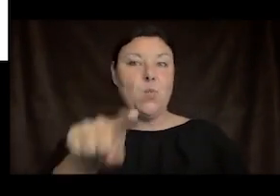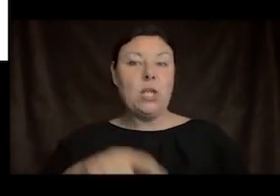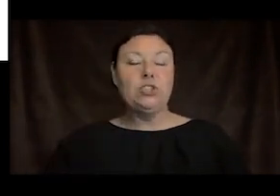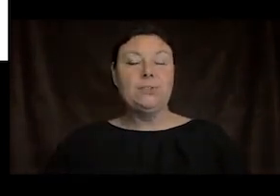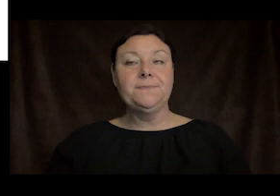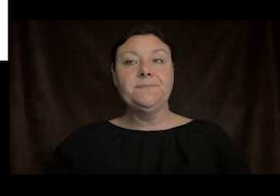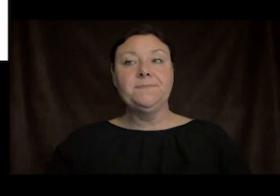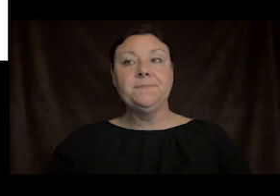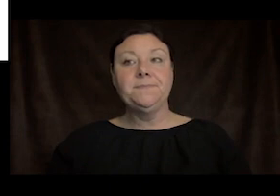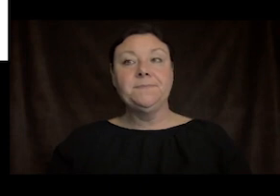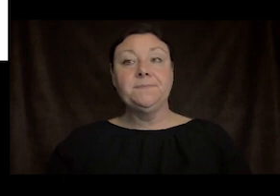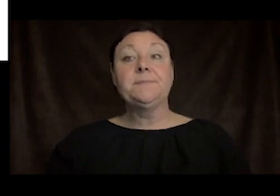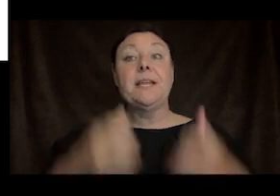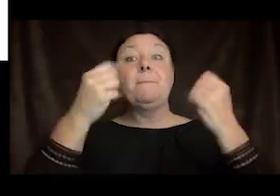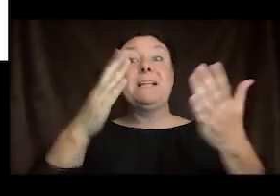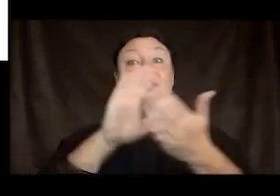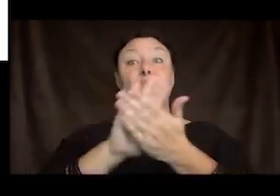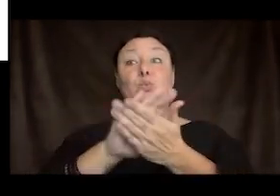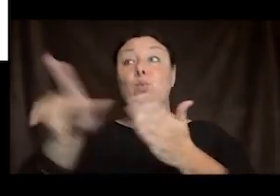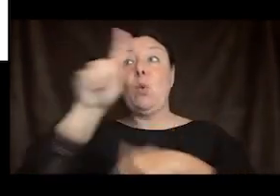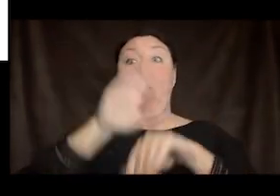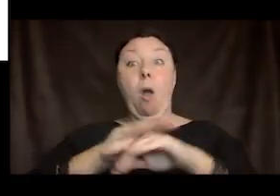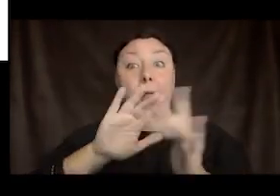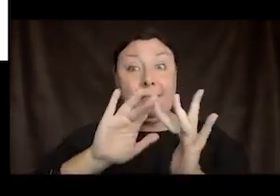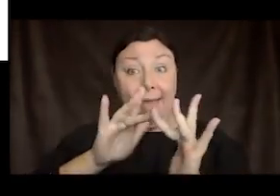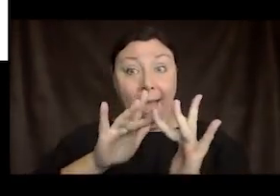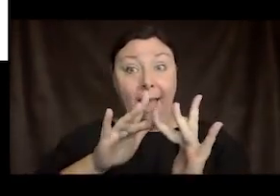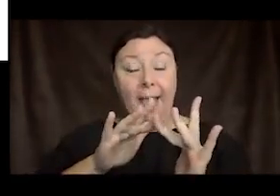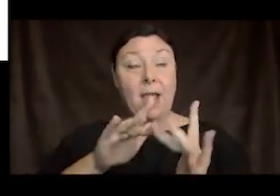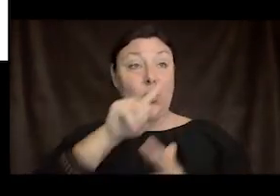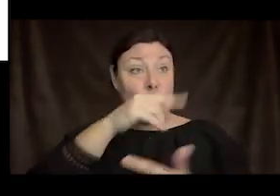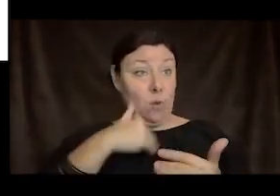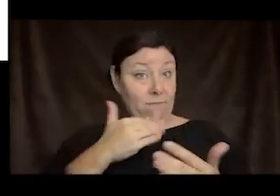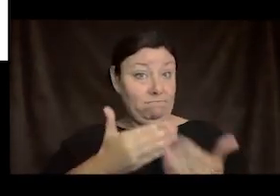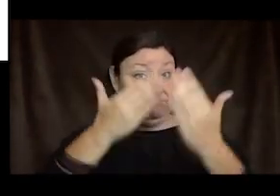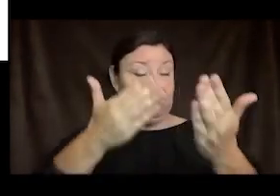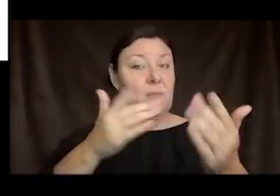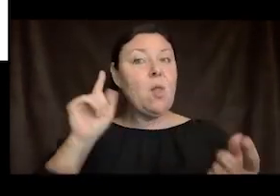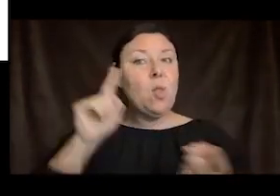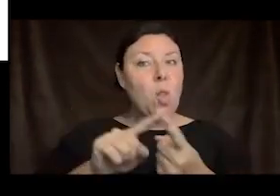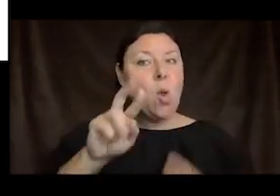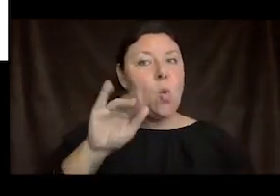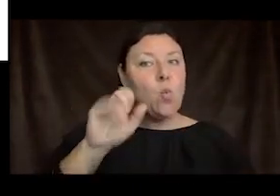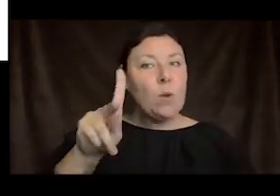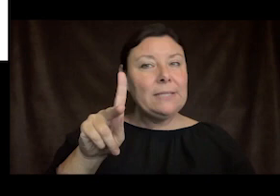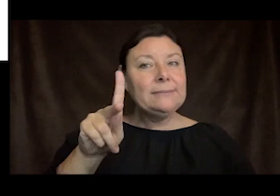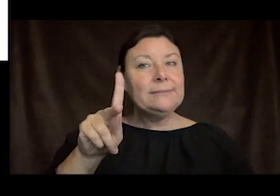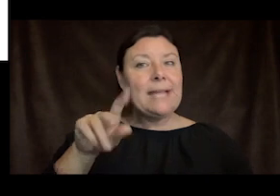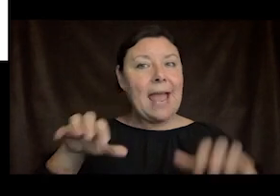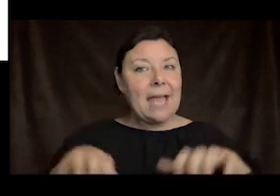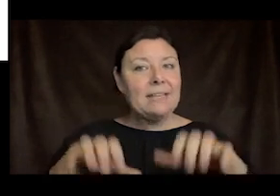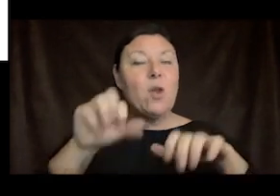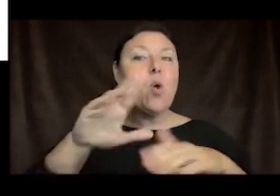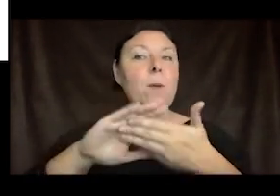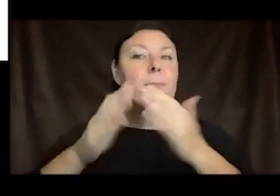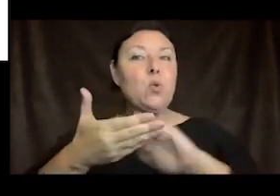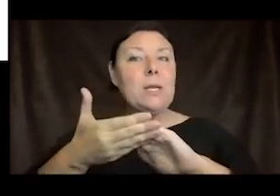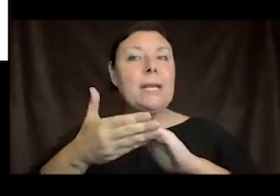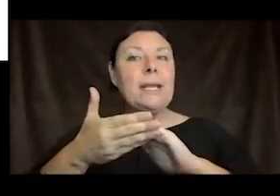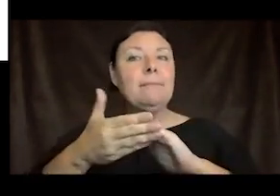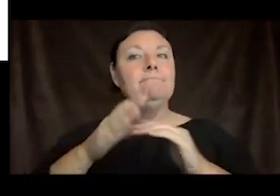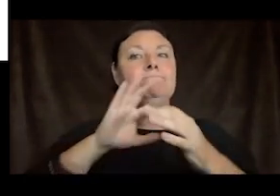Given that a lot of schools are going to be going online, do you have suggestions for low risk activities or community building that could be done